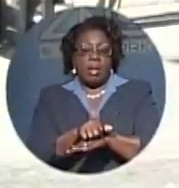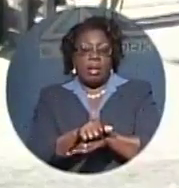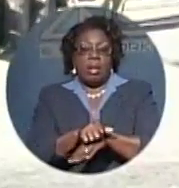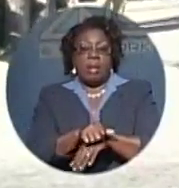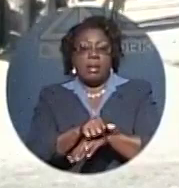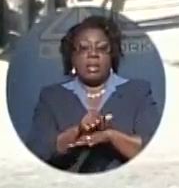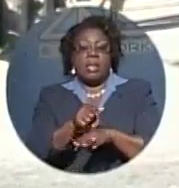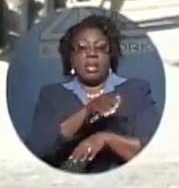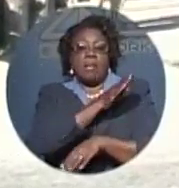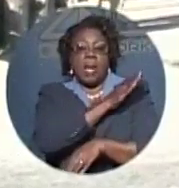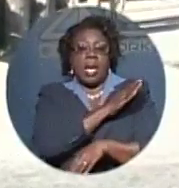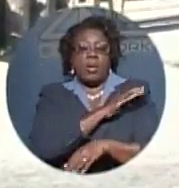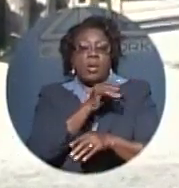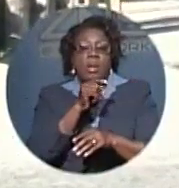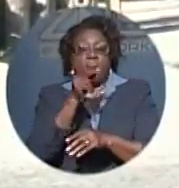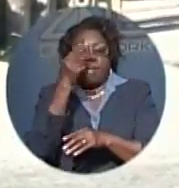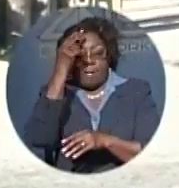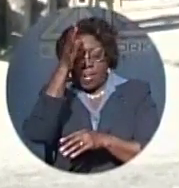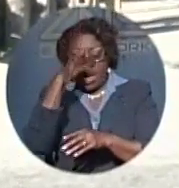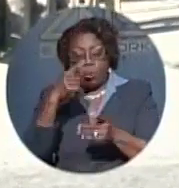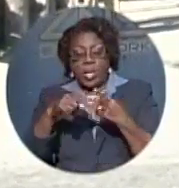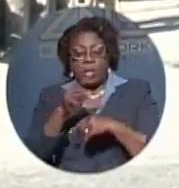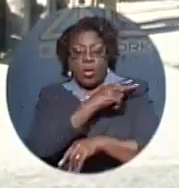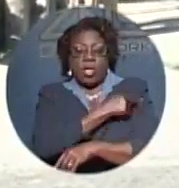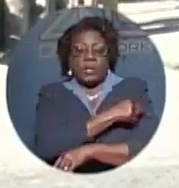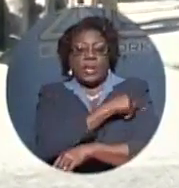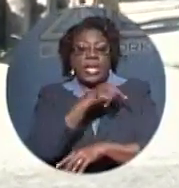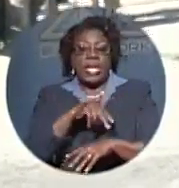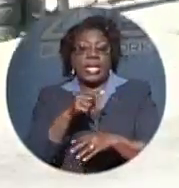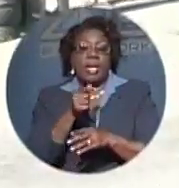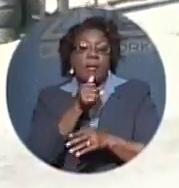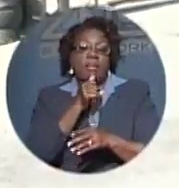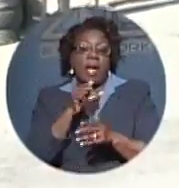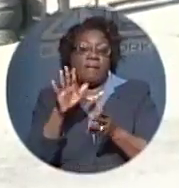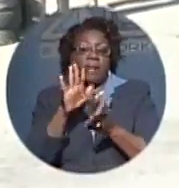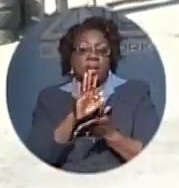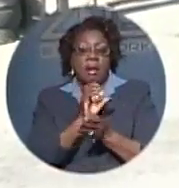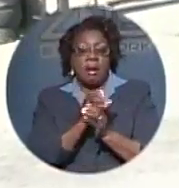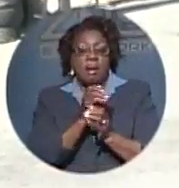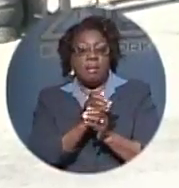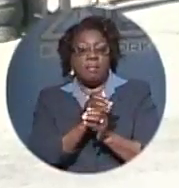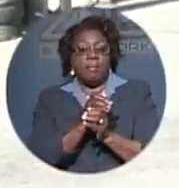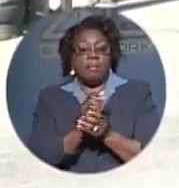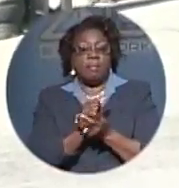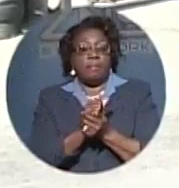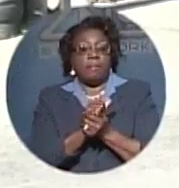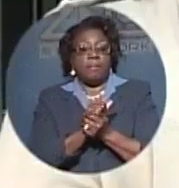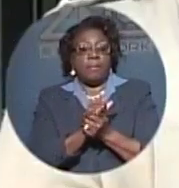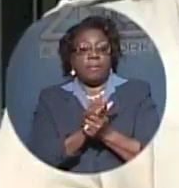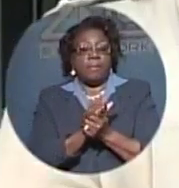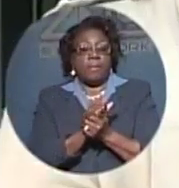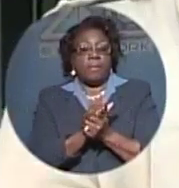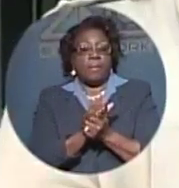a private vehicle. Assistant Superintendent of Police Cleophas Cooper spoke to our news team.